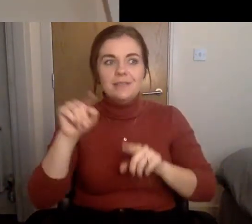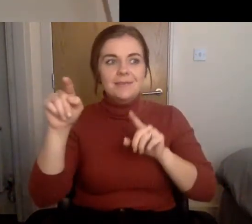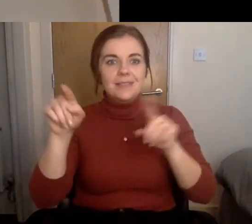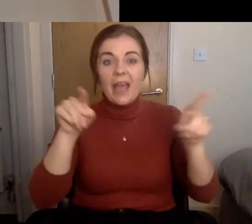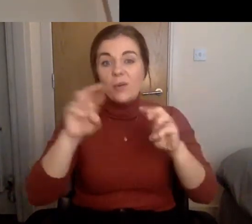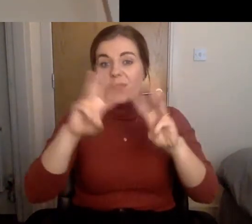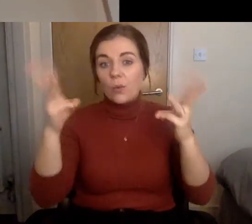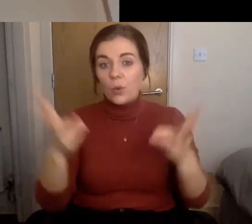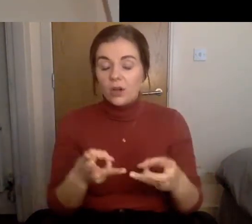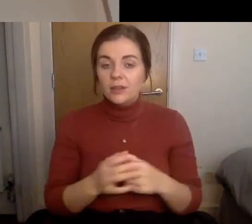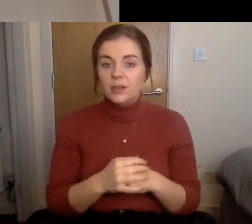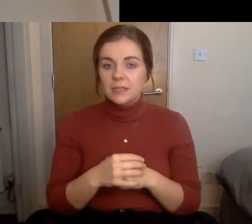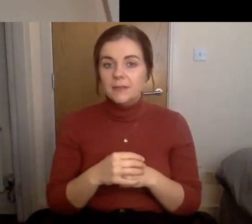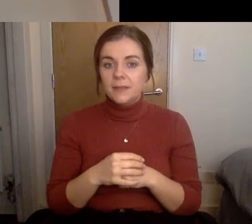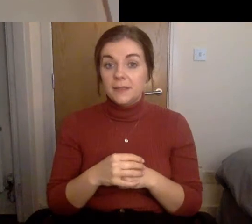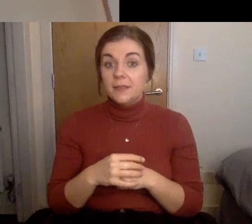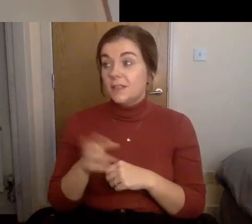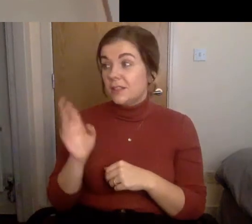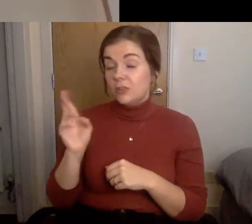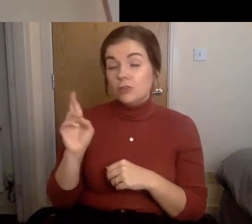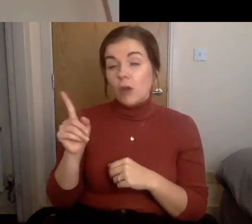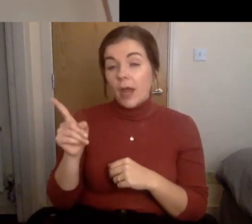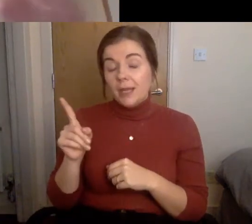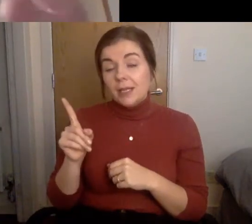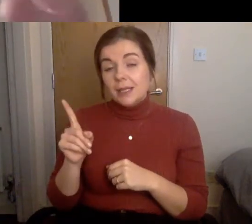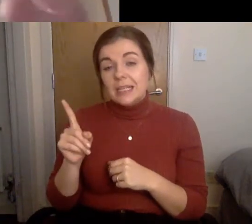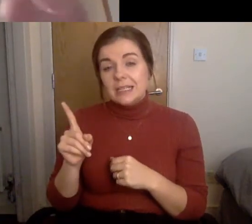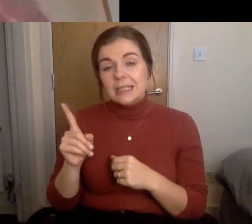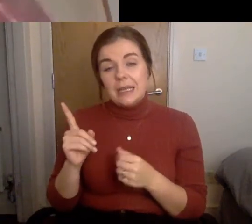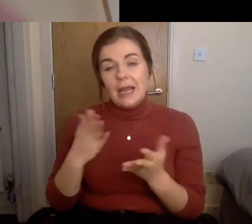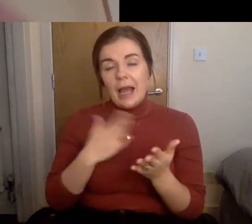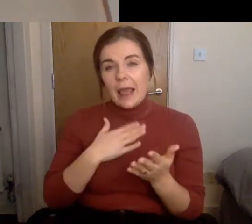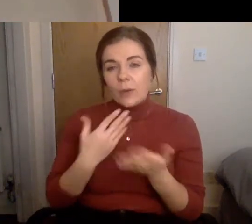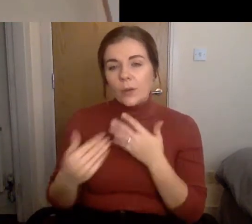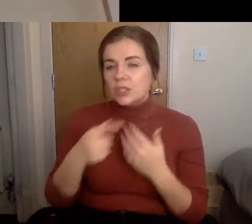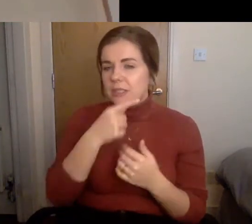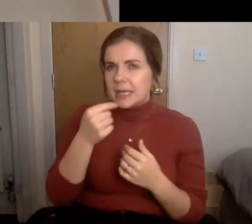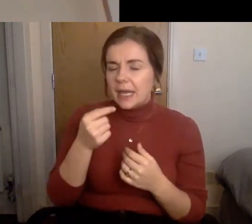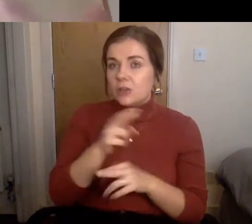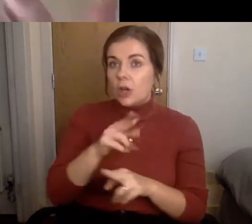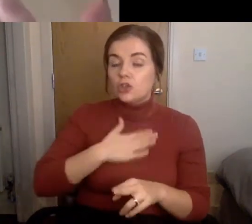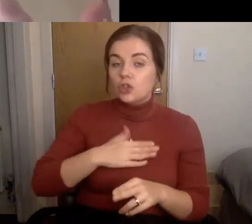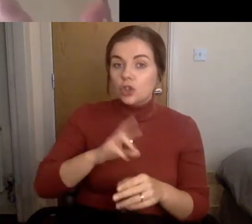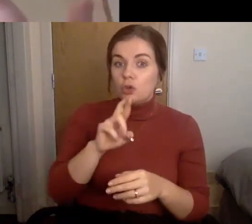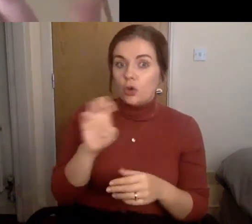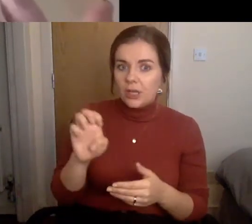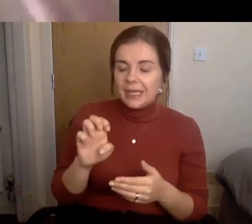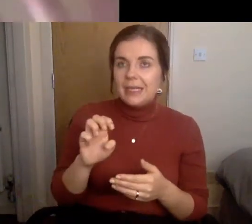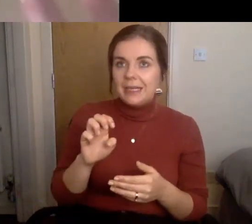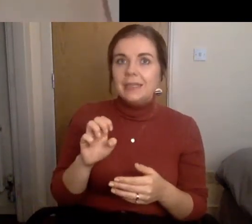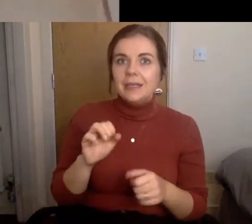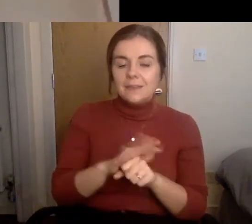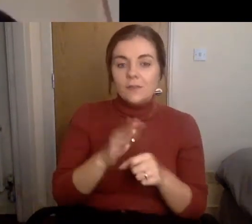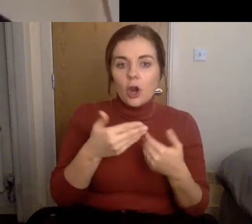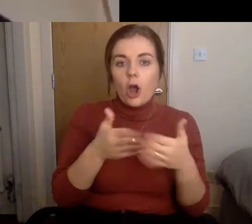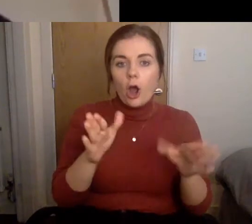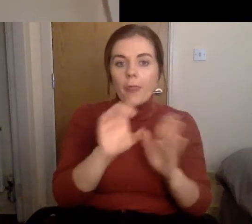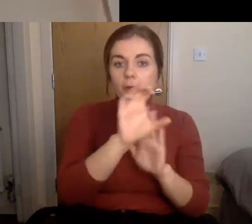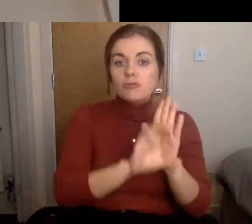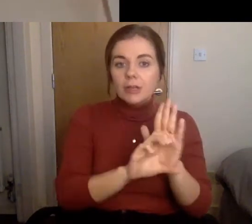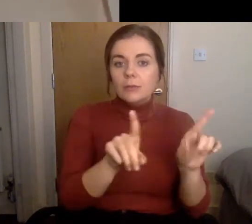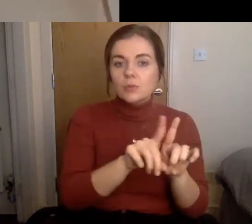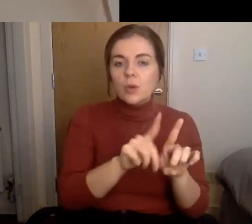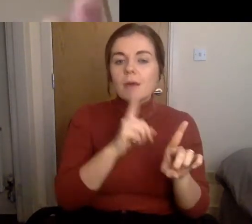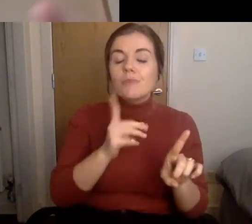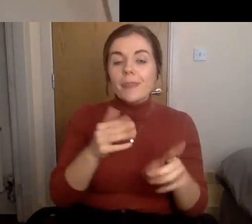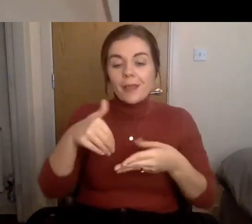interesting, because, so like you're saying, it's not just in RE and it's the wider curriculum as well, but I think it's also that kind of the context as well. It's a Catholic school